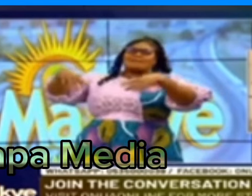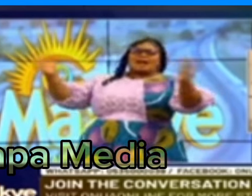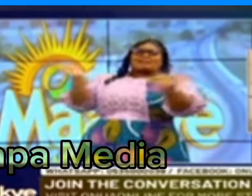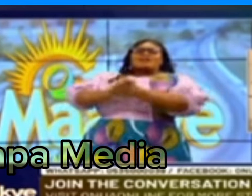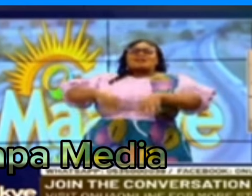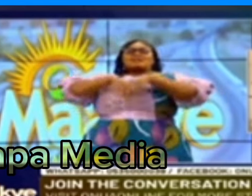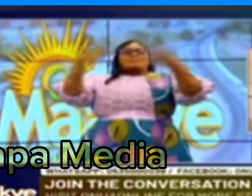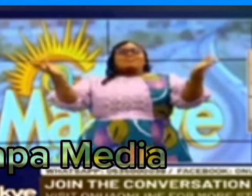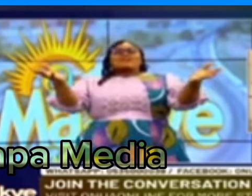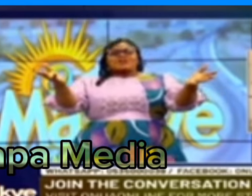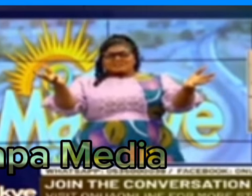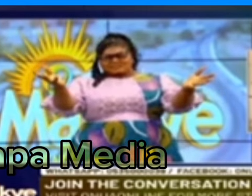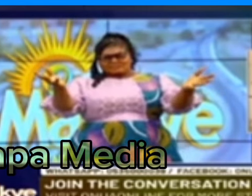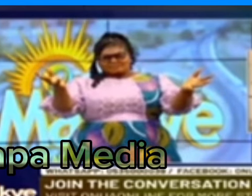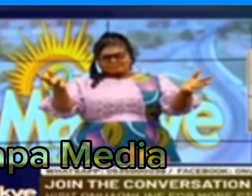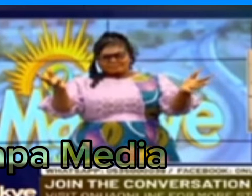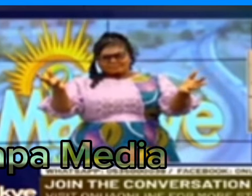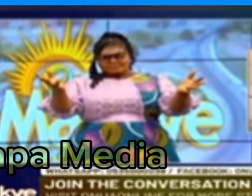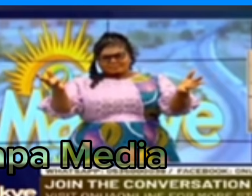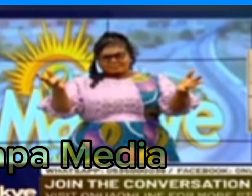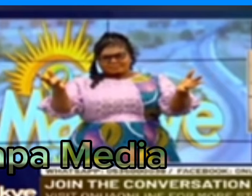and building offices,